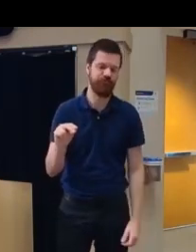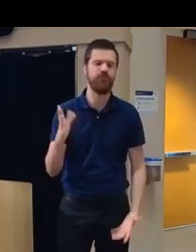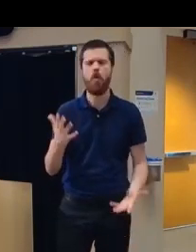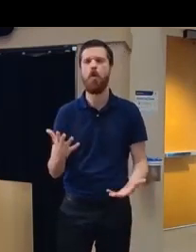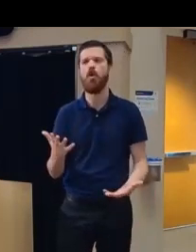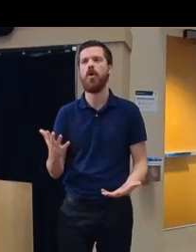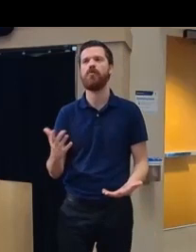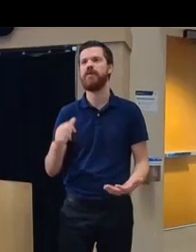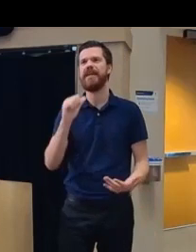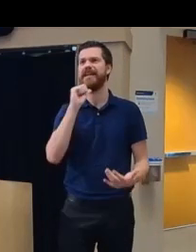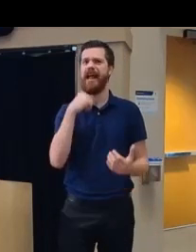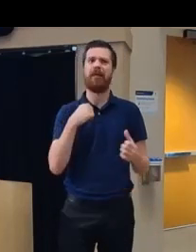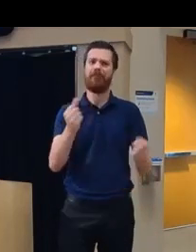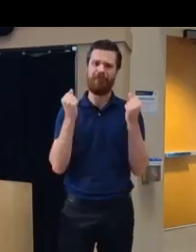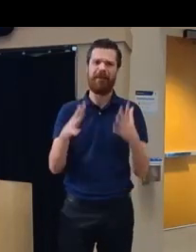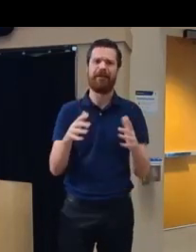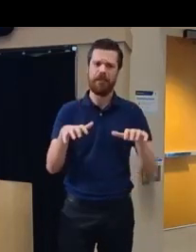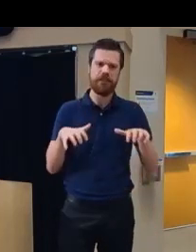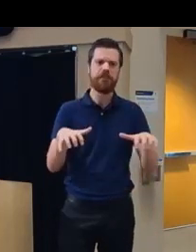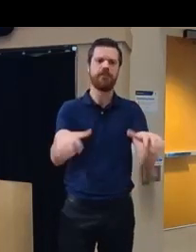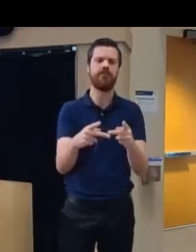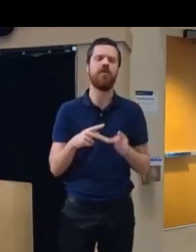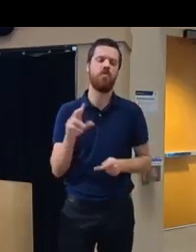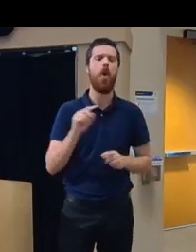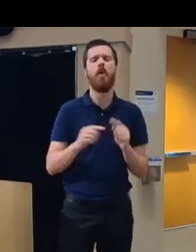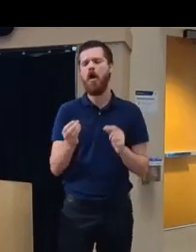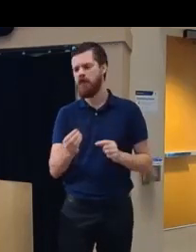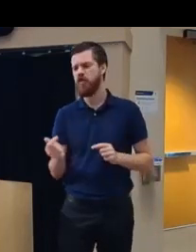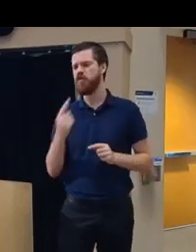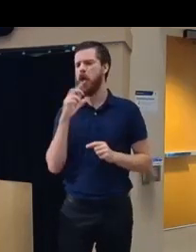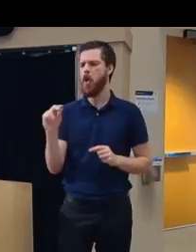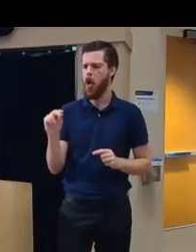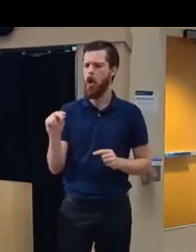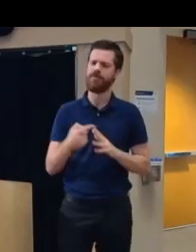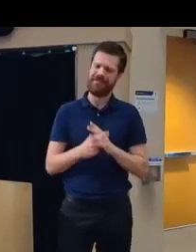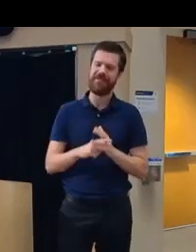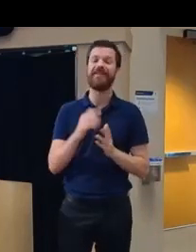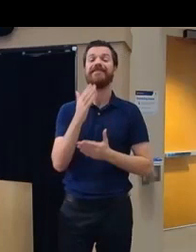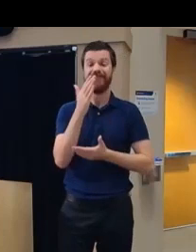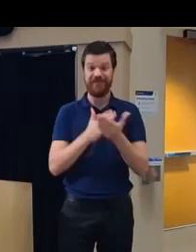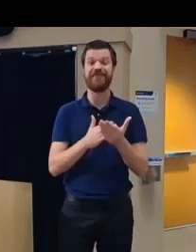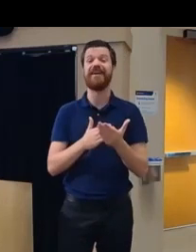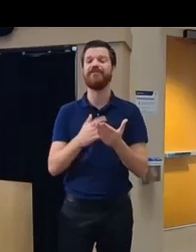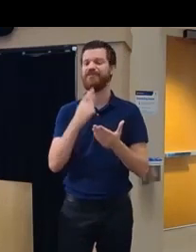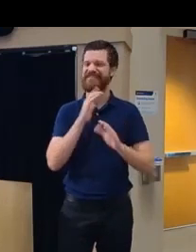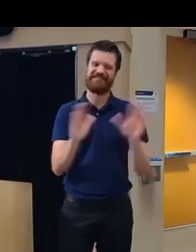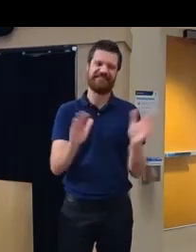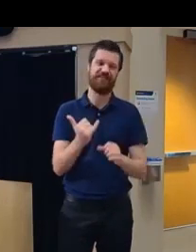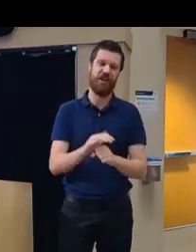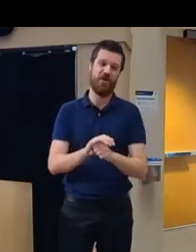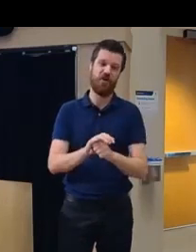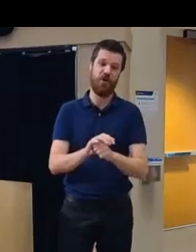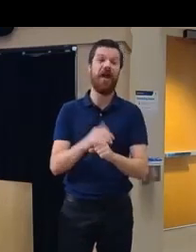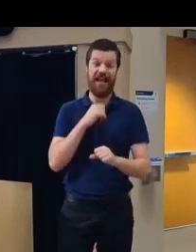I mean, these aren't like tons of places, but like, so a couple said no in the beginning. A couple said, no, it's COVID. I said